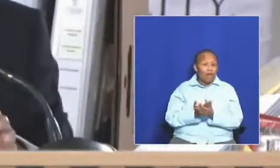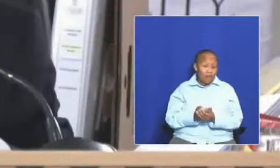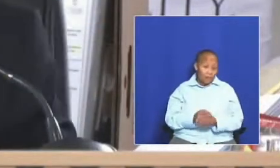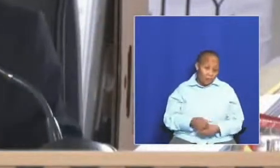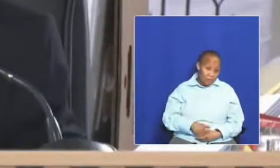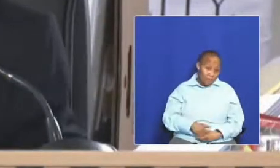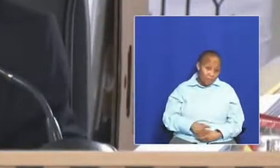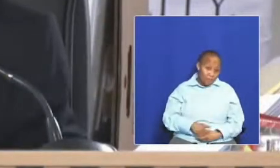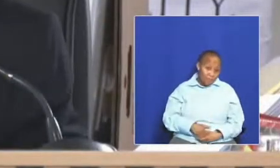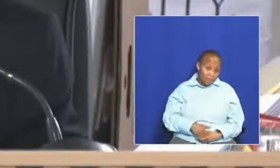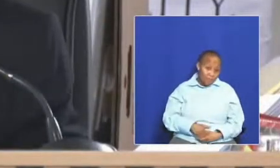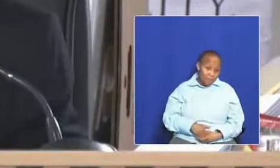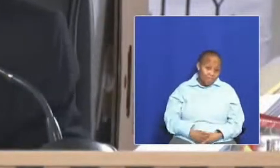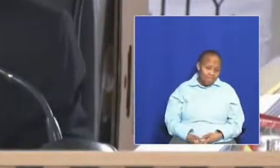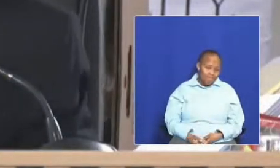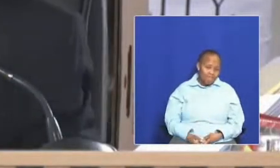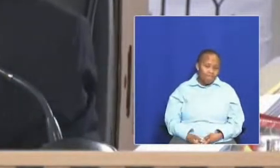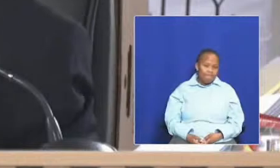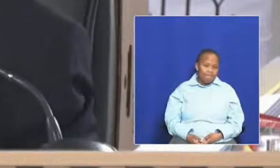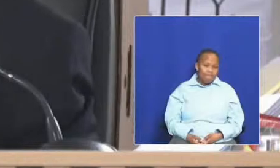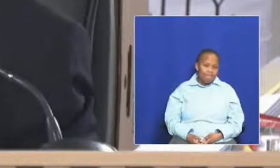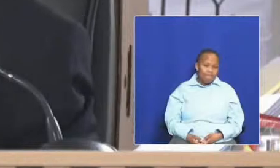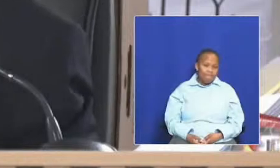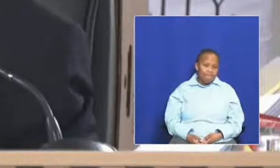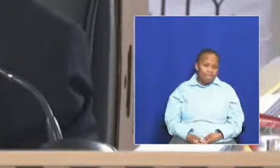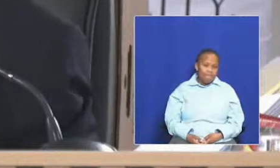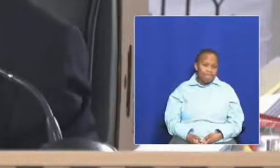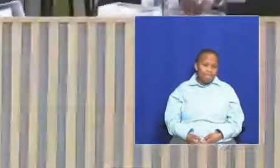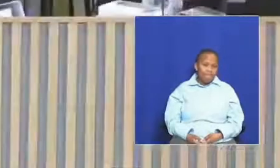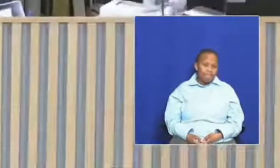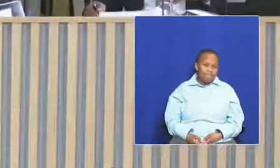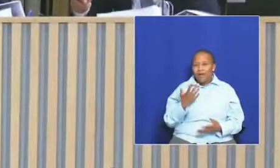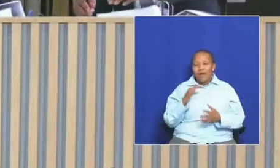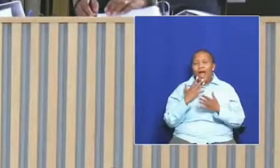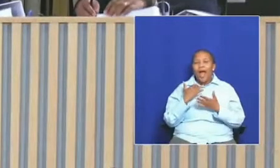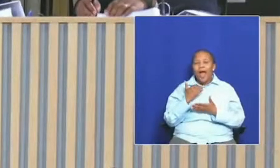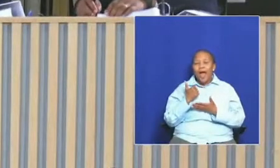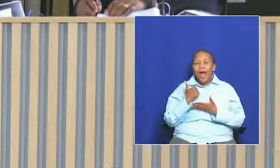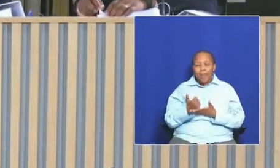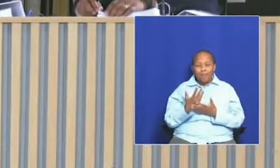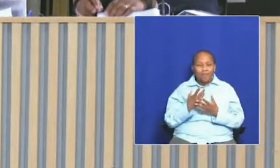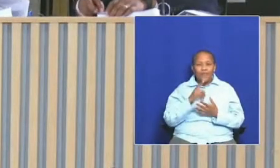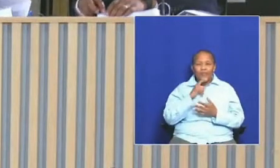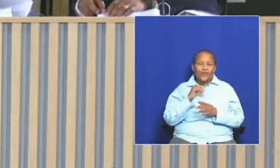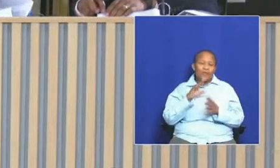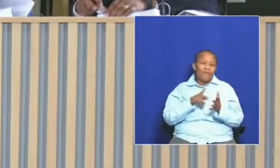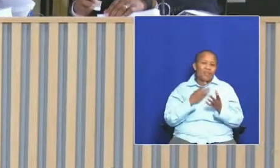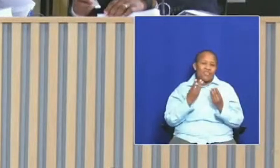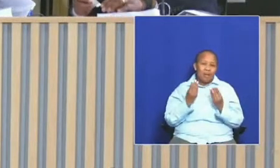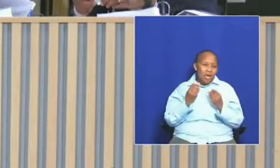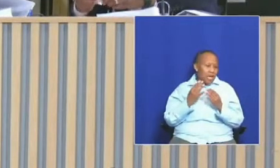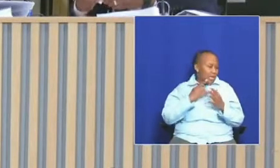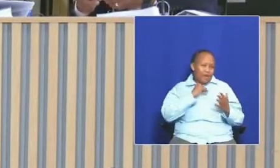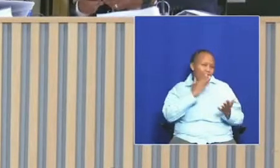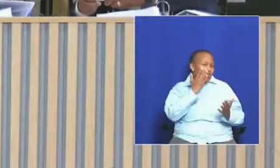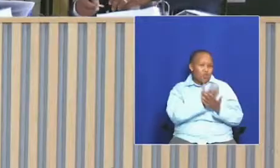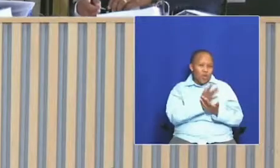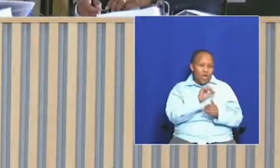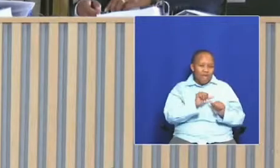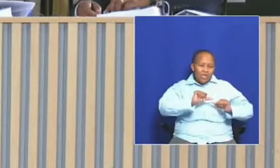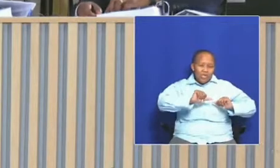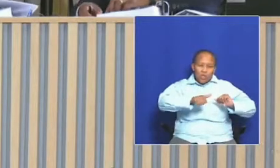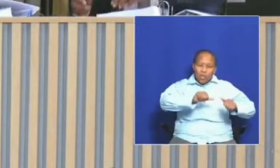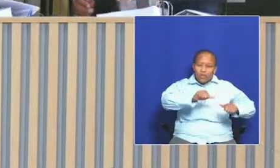then I don't even know if it's sequential. I fear. I am at